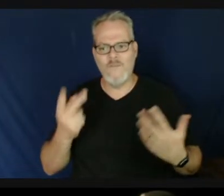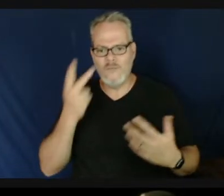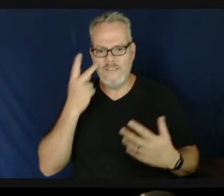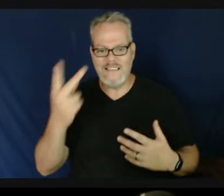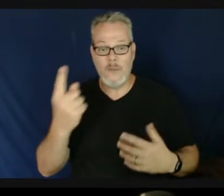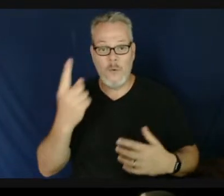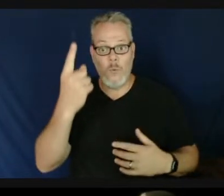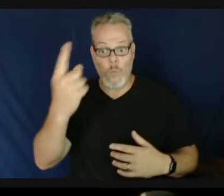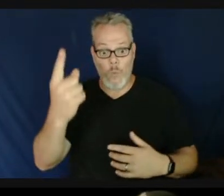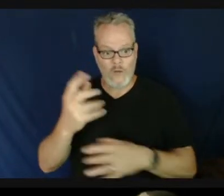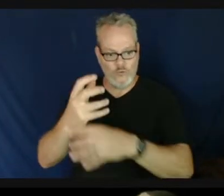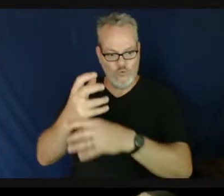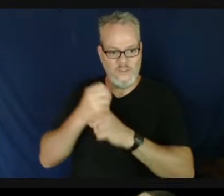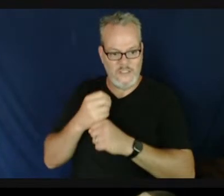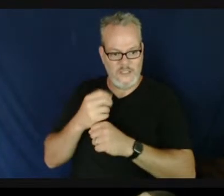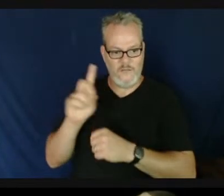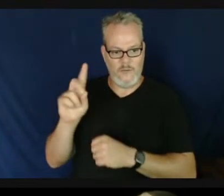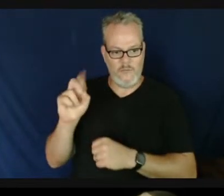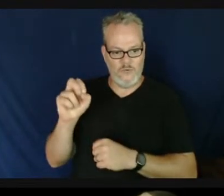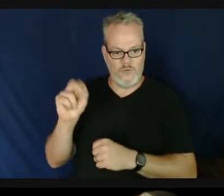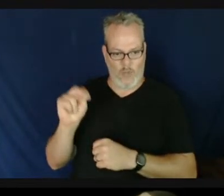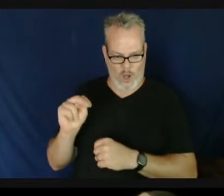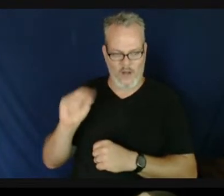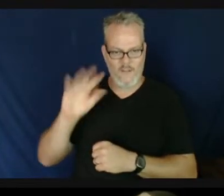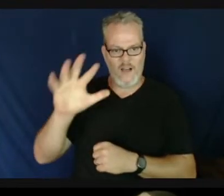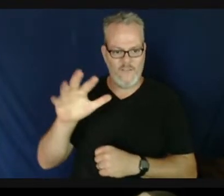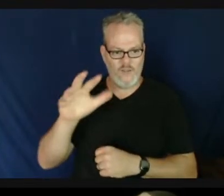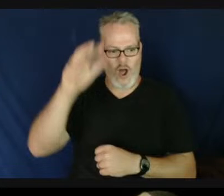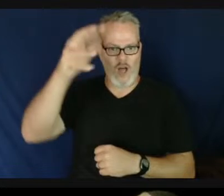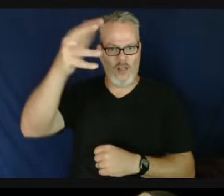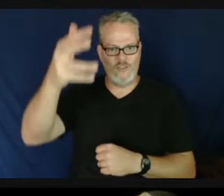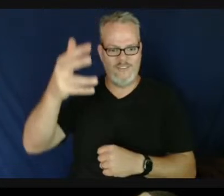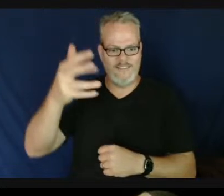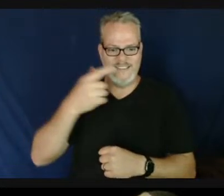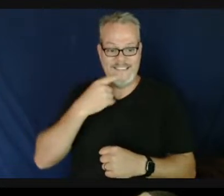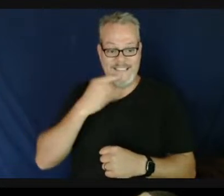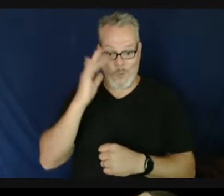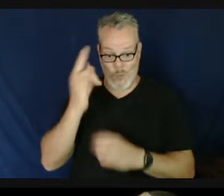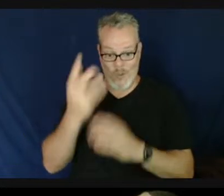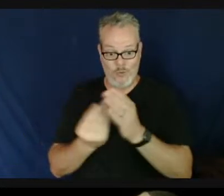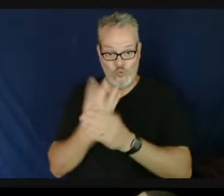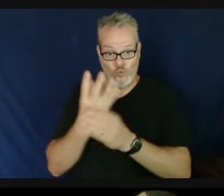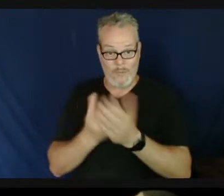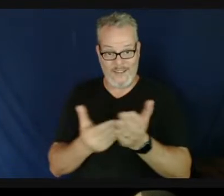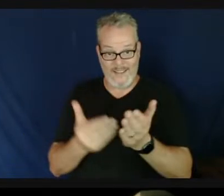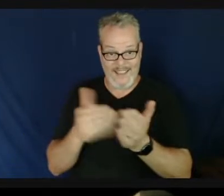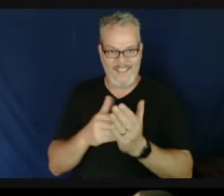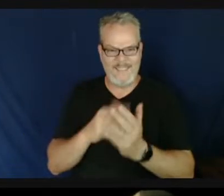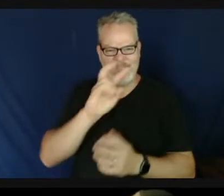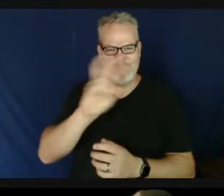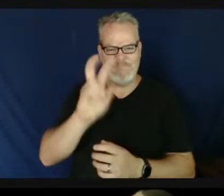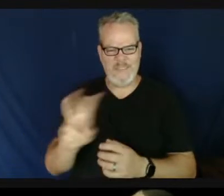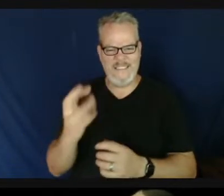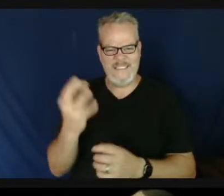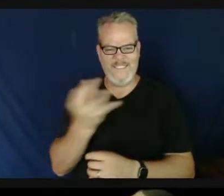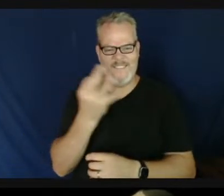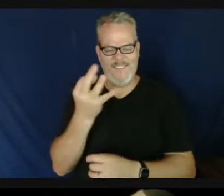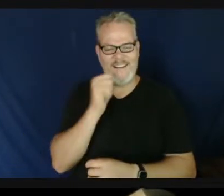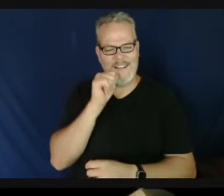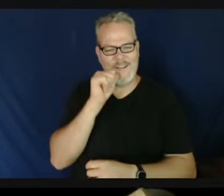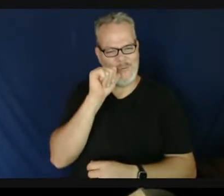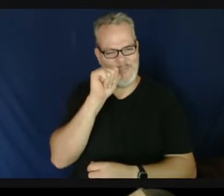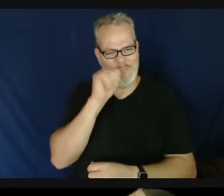one come through from Dawn who said $5 Kilauea will erupt again on Pizza Friday tomorrow.